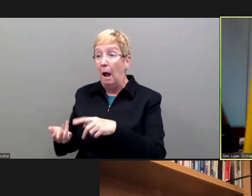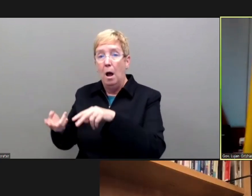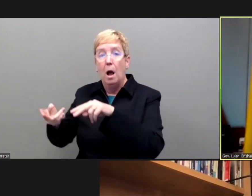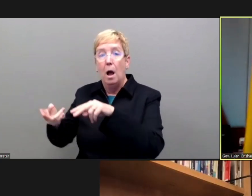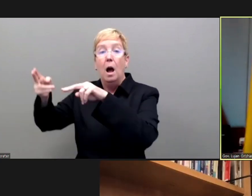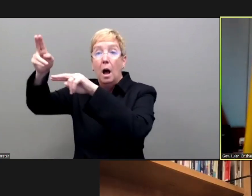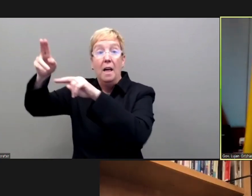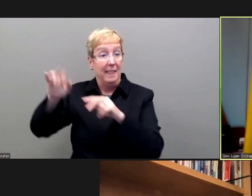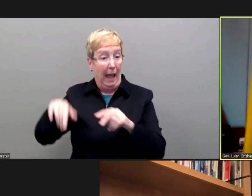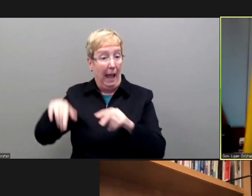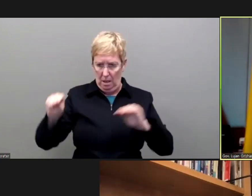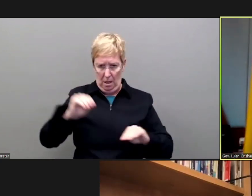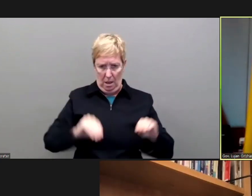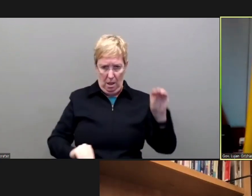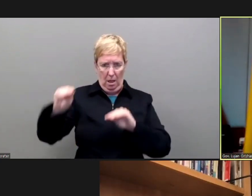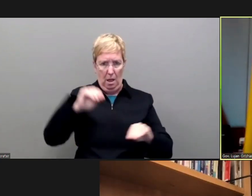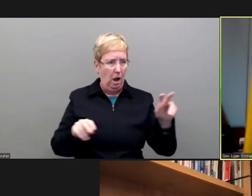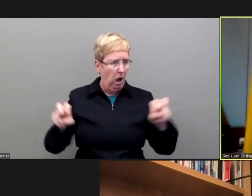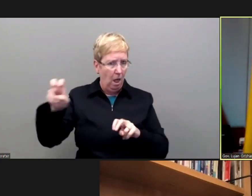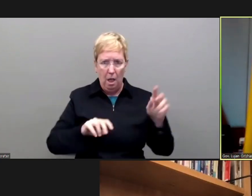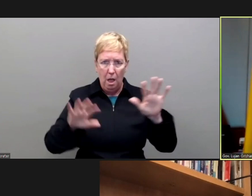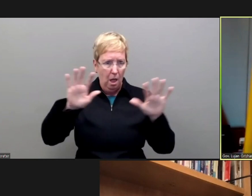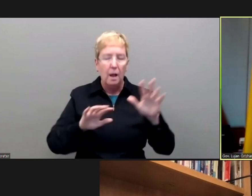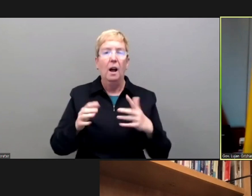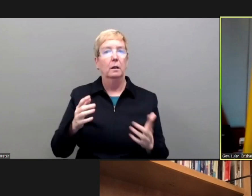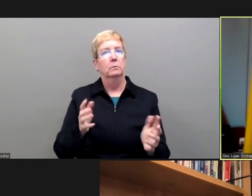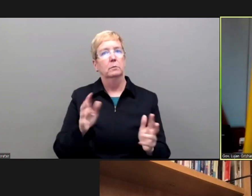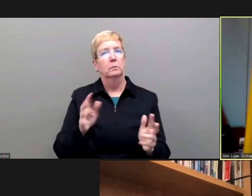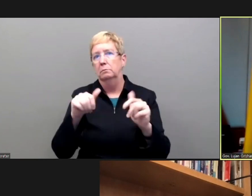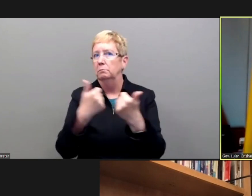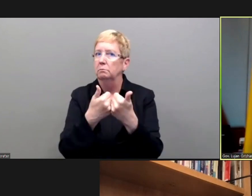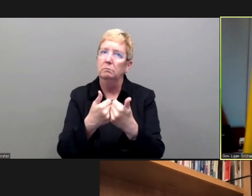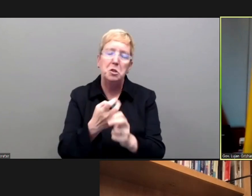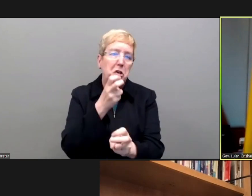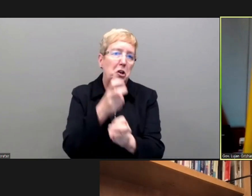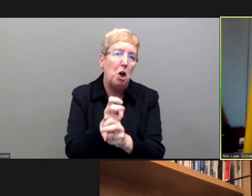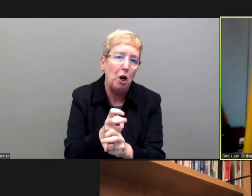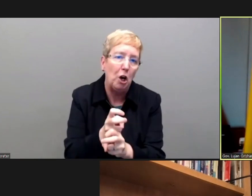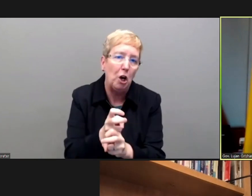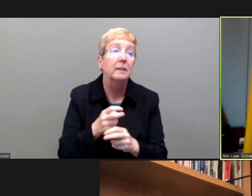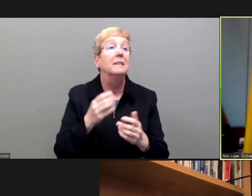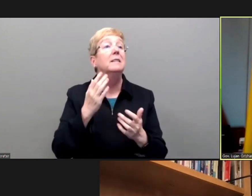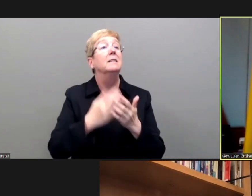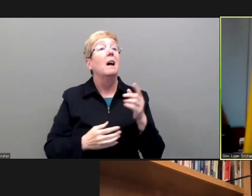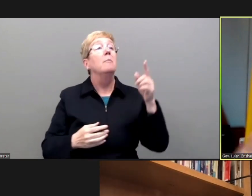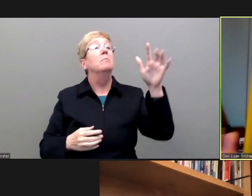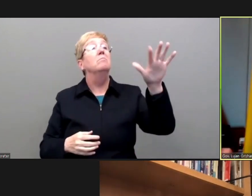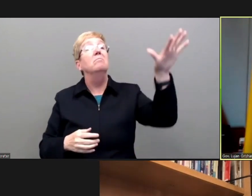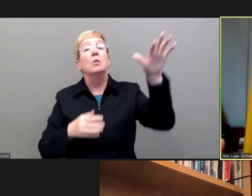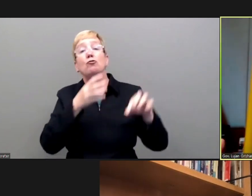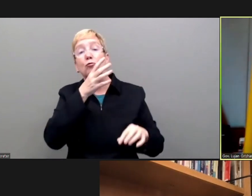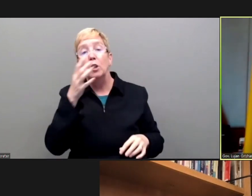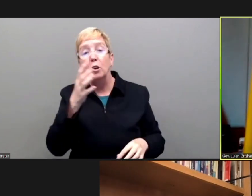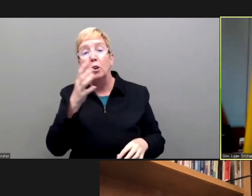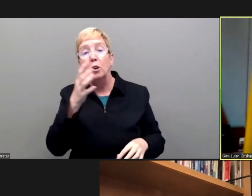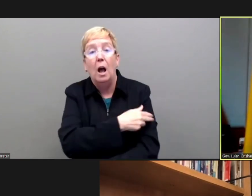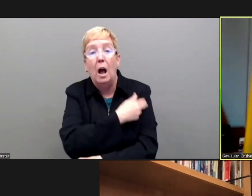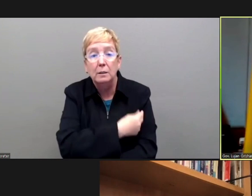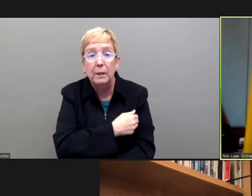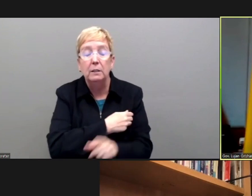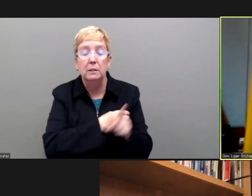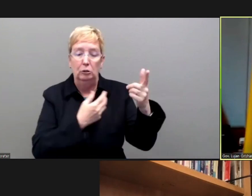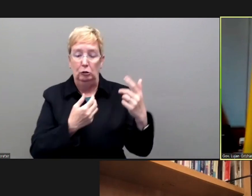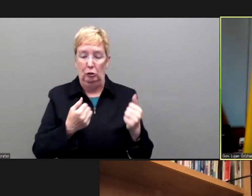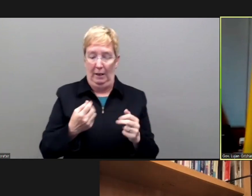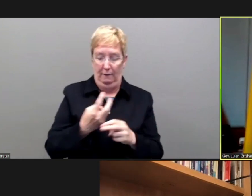incredibly challenging. And many of our rural hospitals without sufficient staff are navigating, waiting for beds to